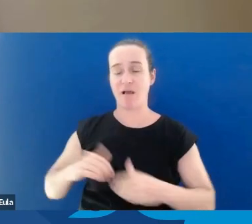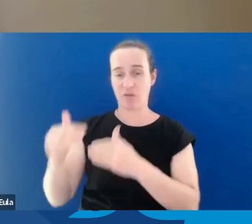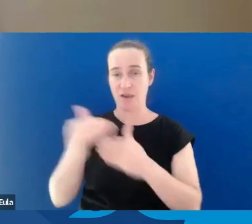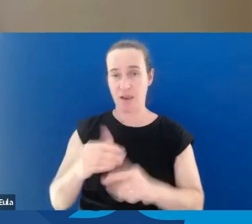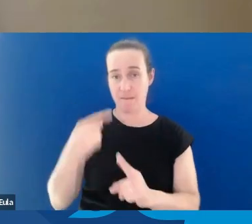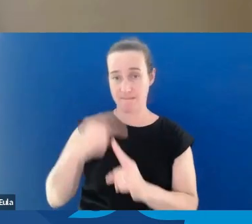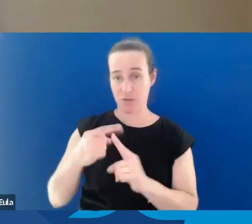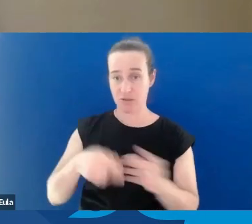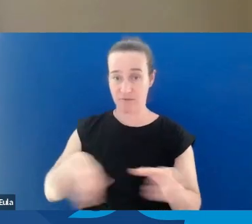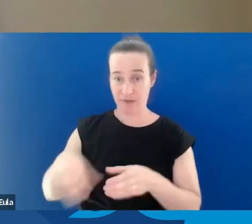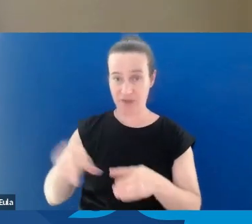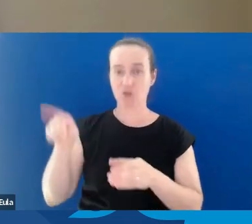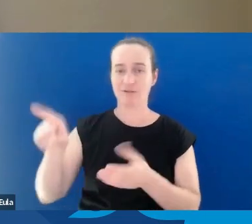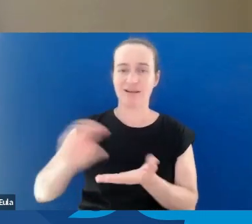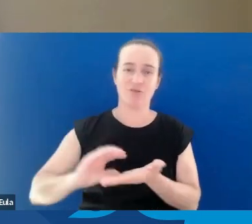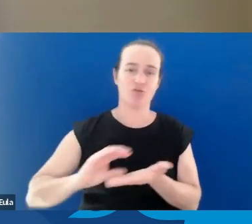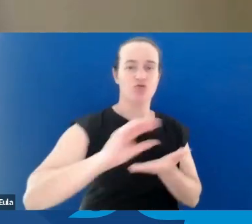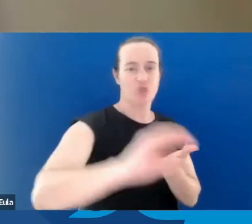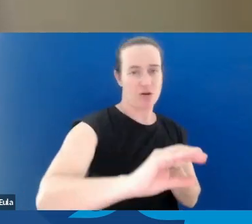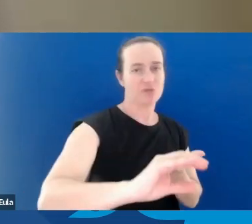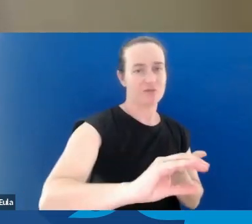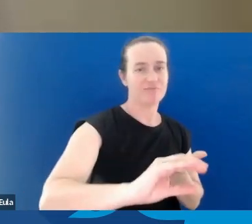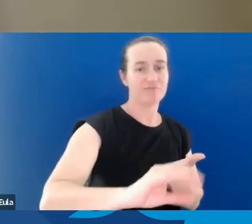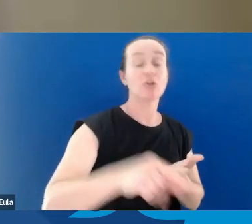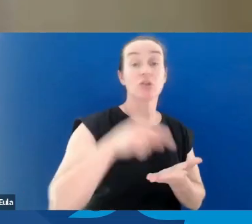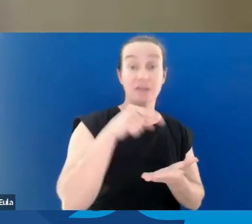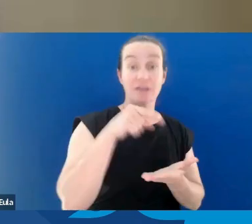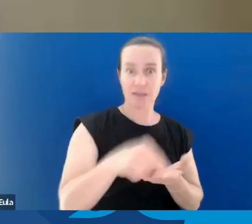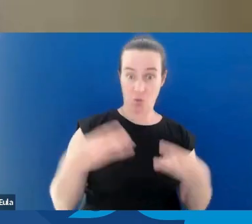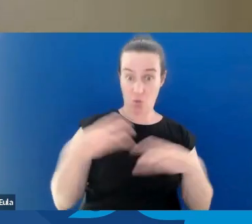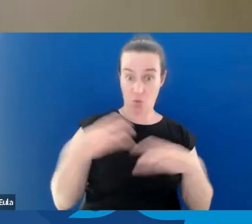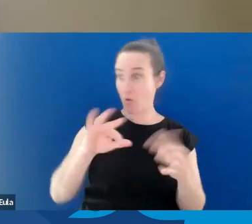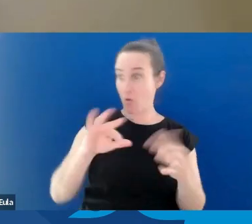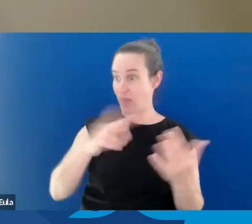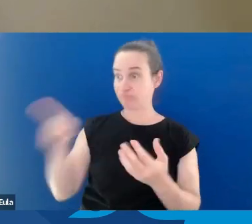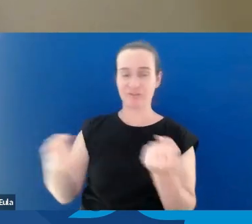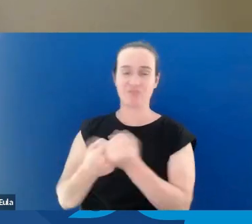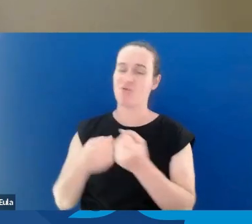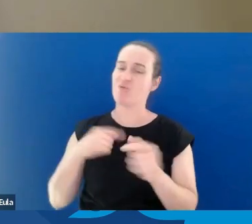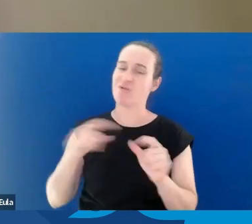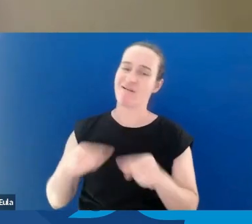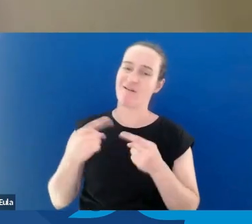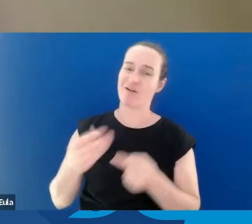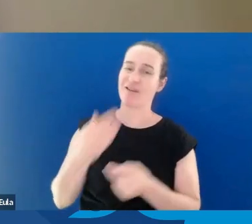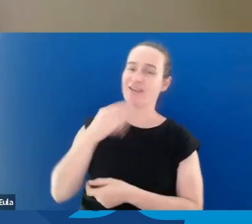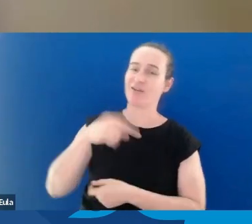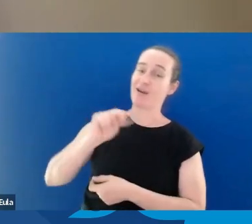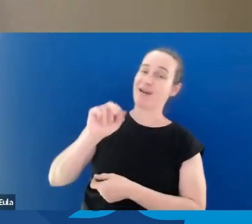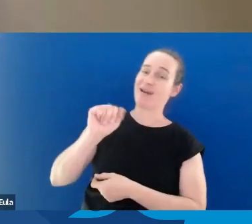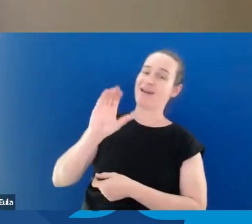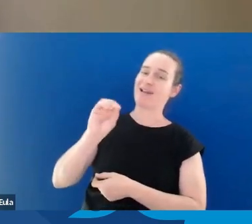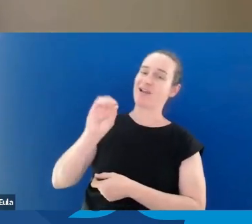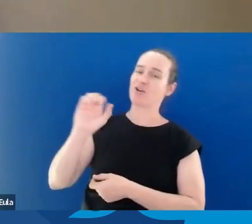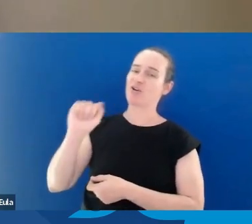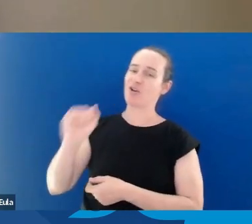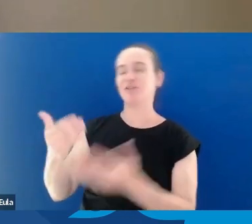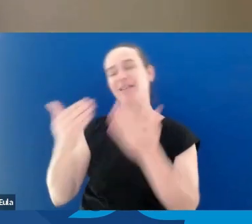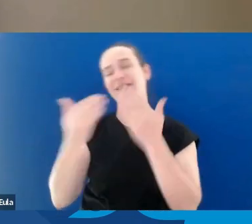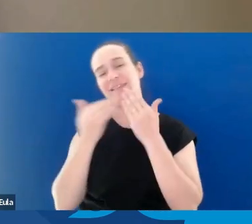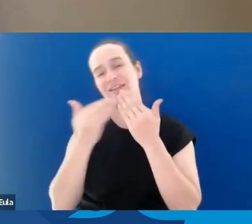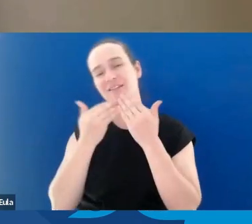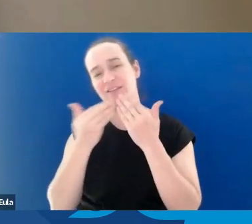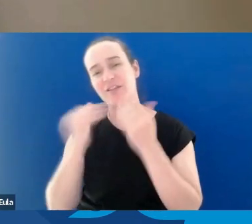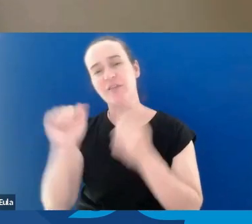this webinar series would not have been possible without that support. And once again, from the NACOSA team, thank you so much for your